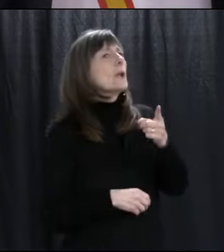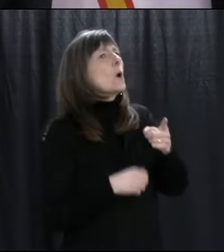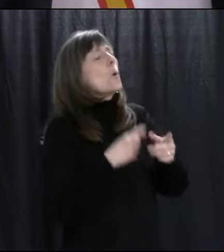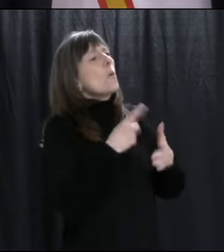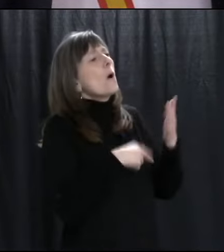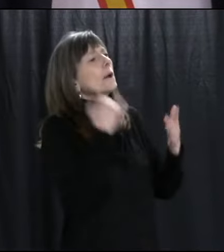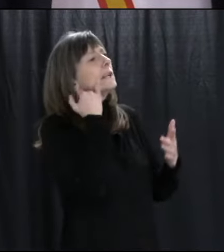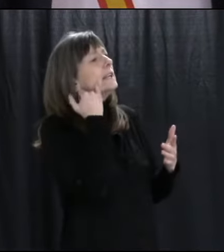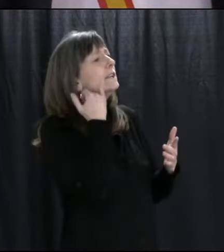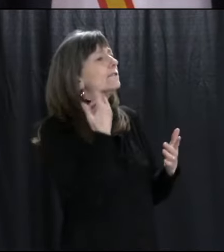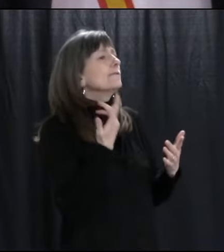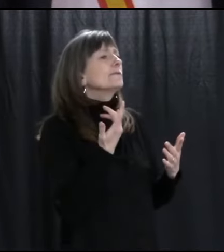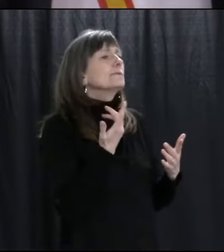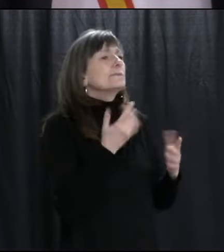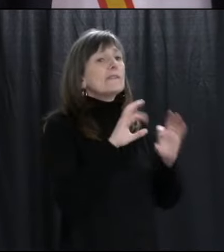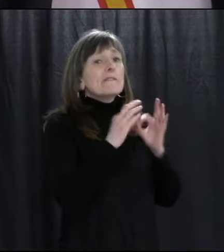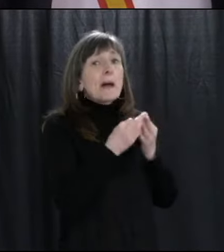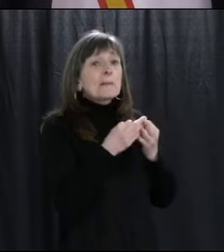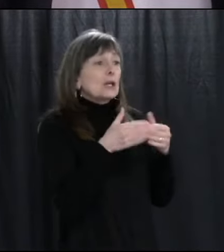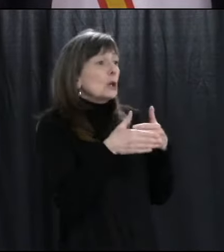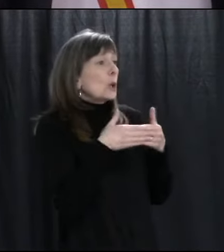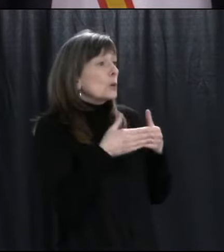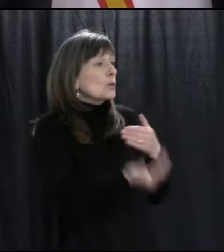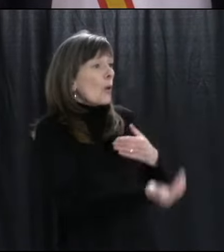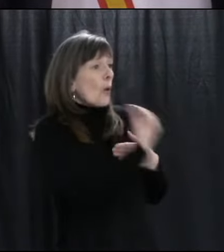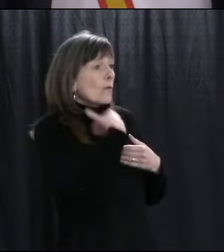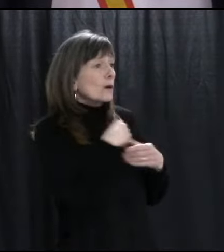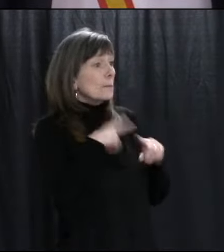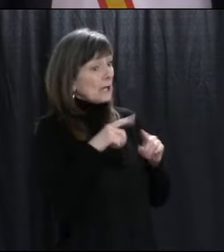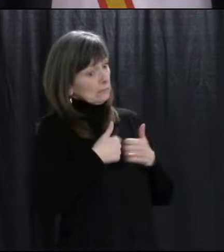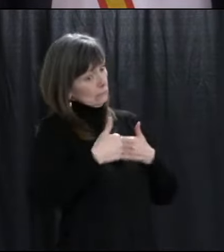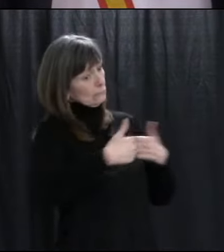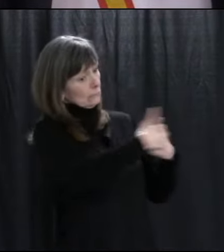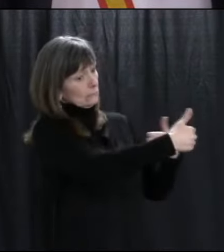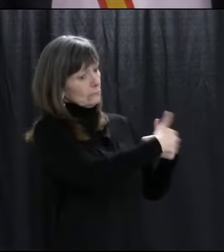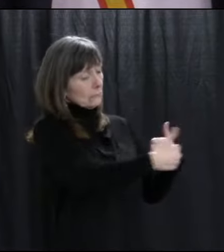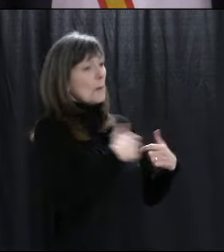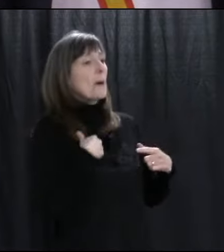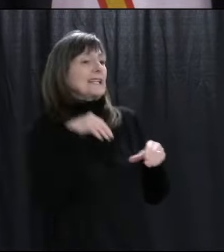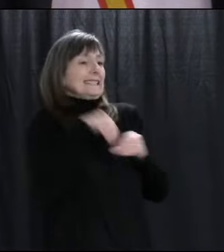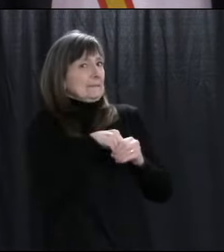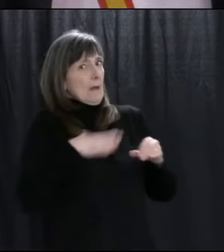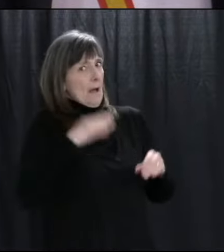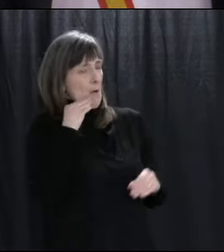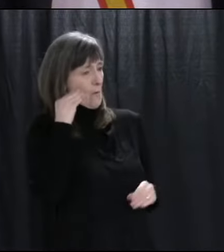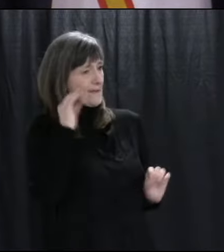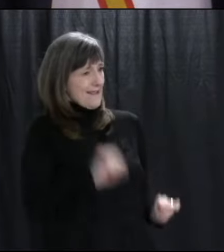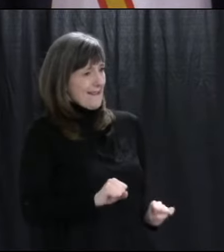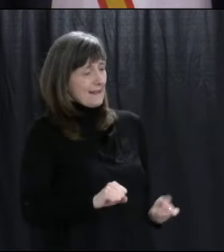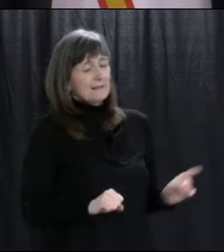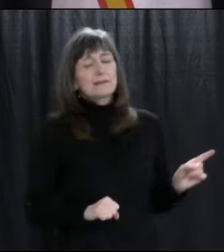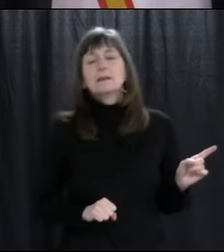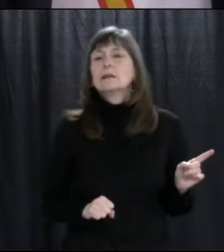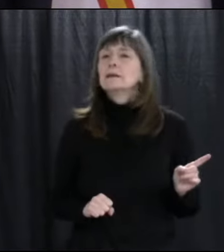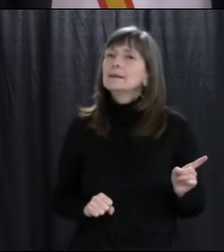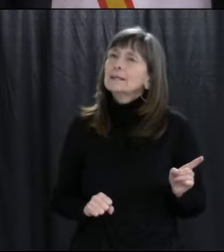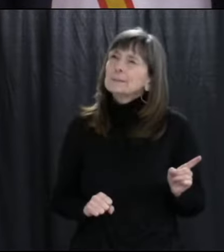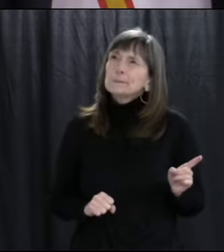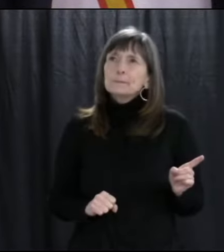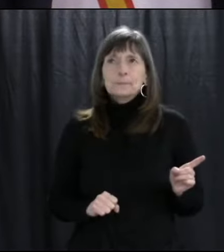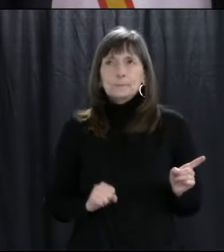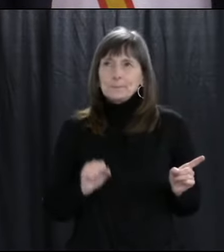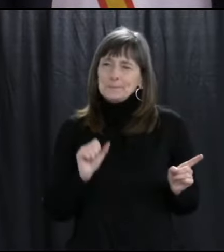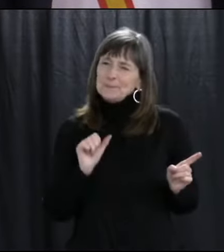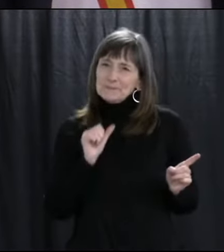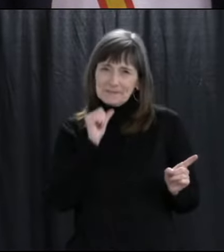close family over, but wanted to still keep a distance, but invite them into the house, for example? We'd recommend that